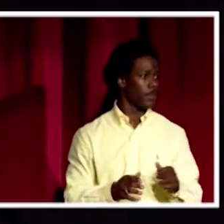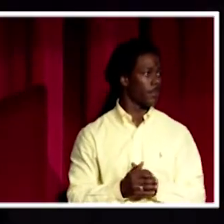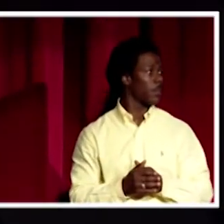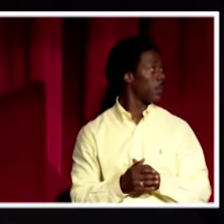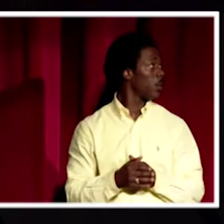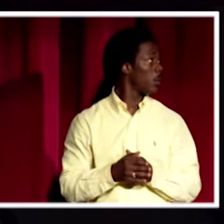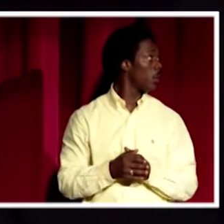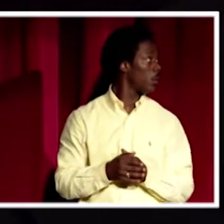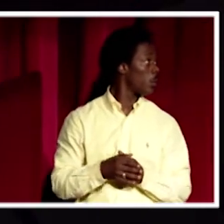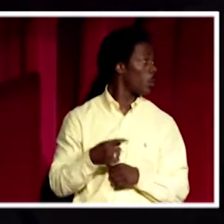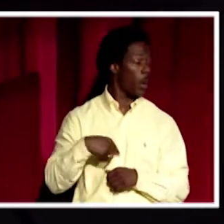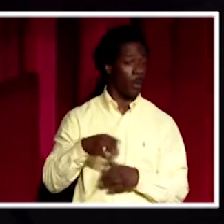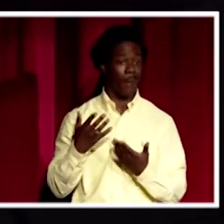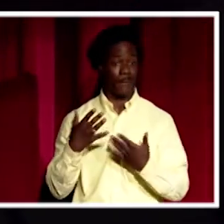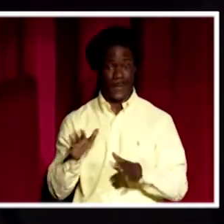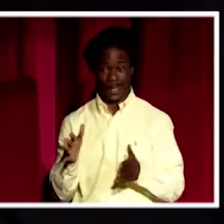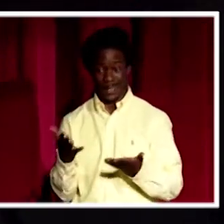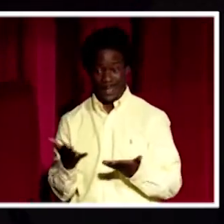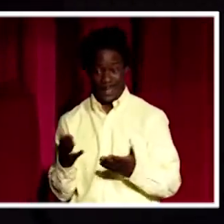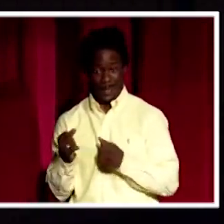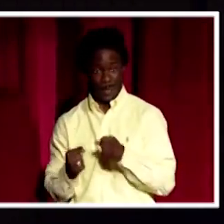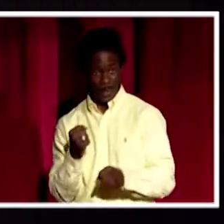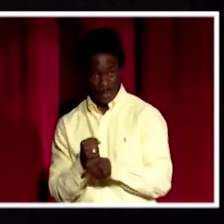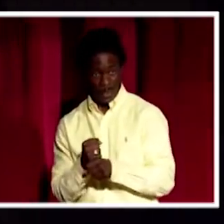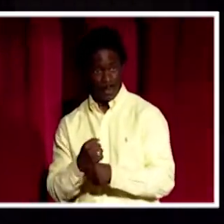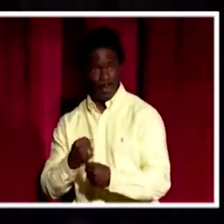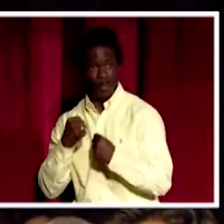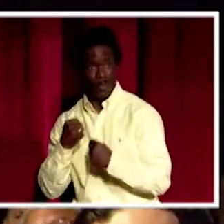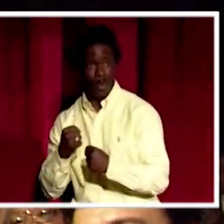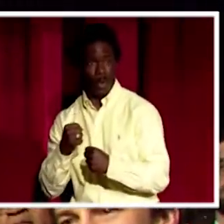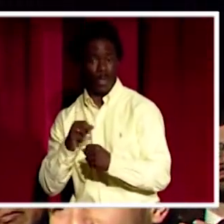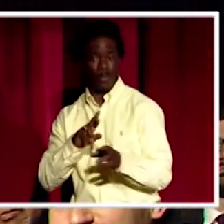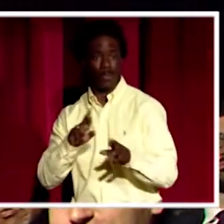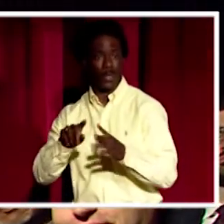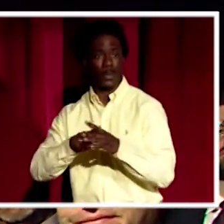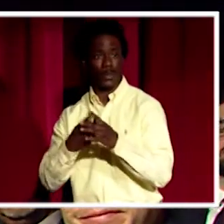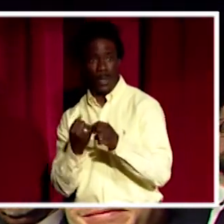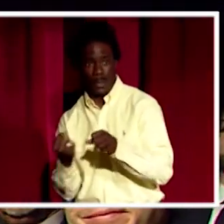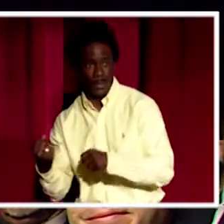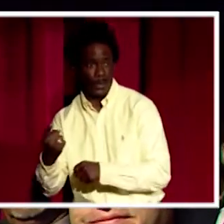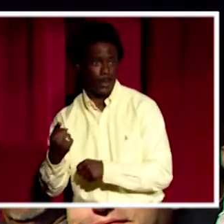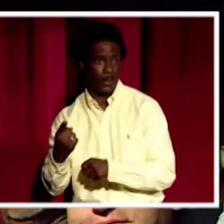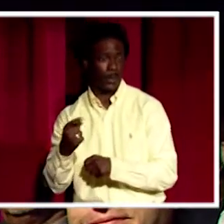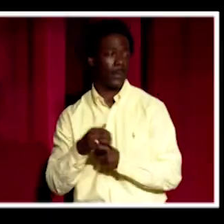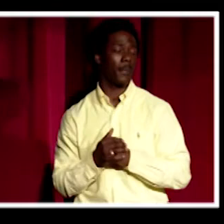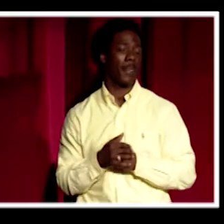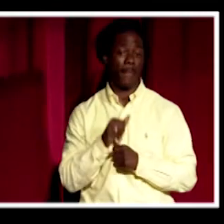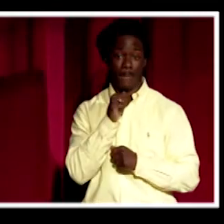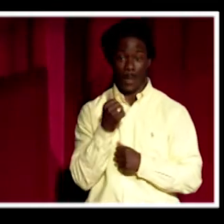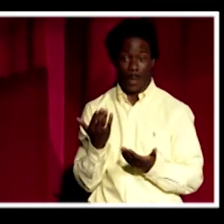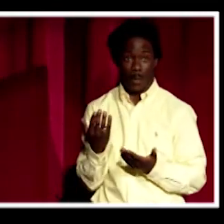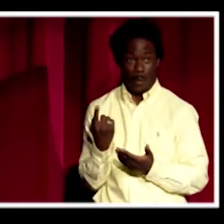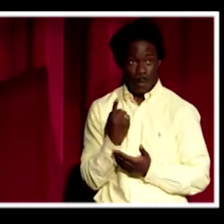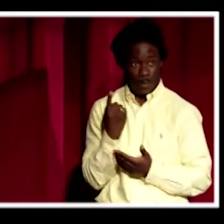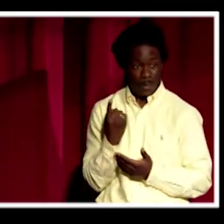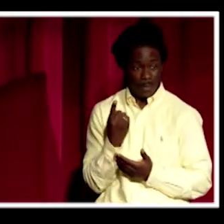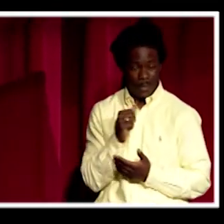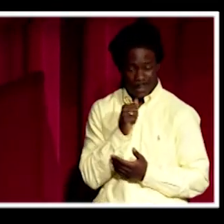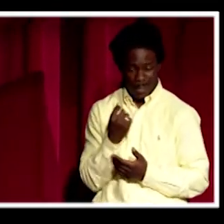we will finish this year strong and be ready to start the next one. And it's not just